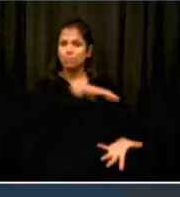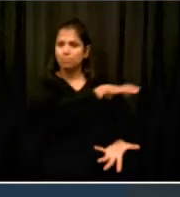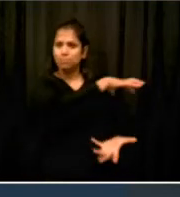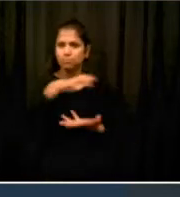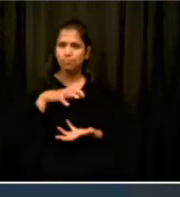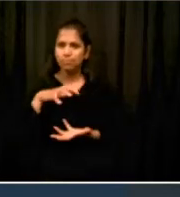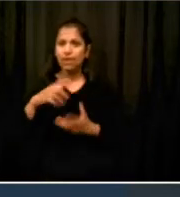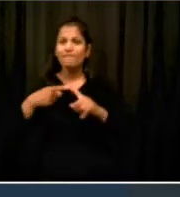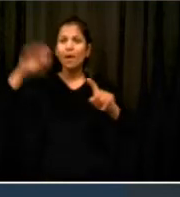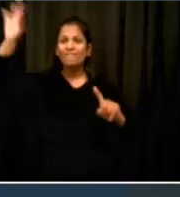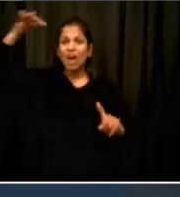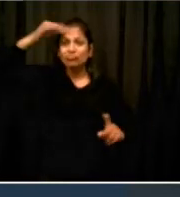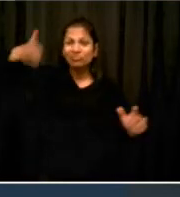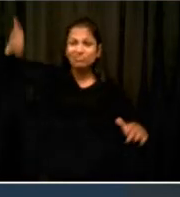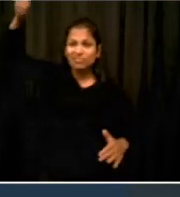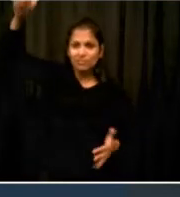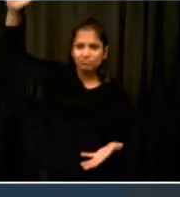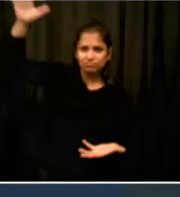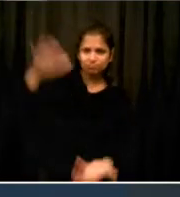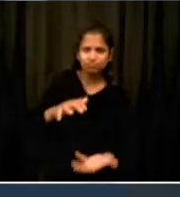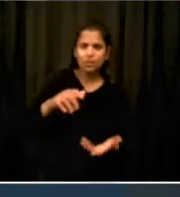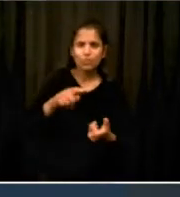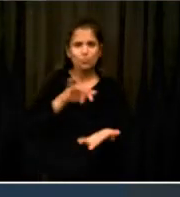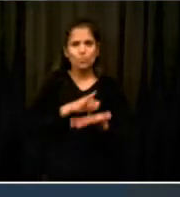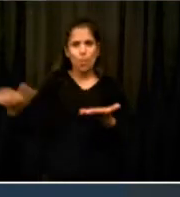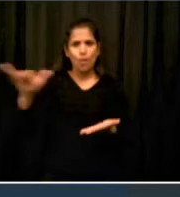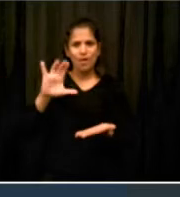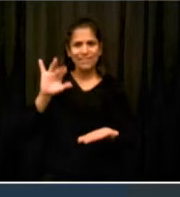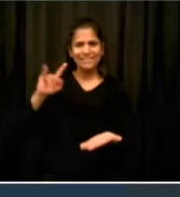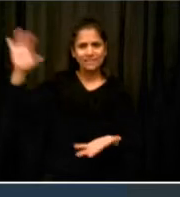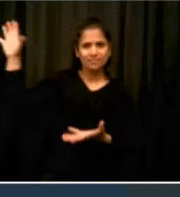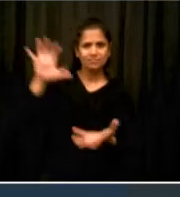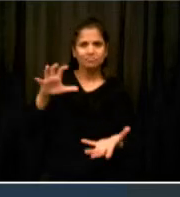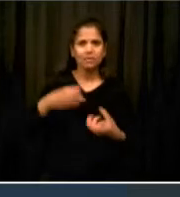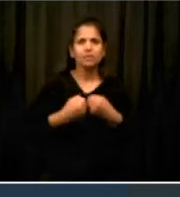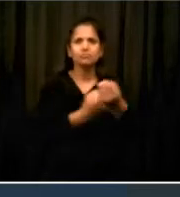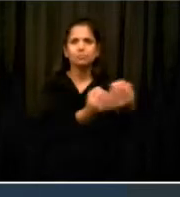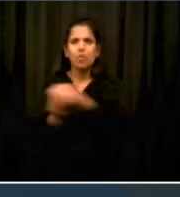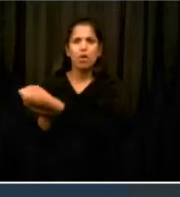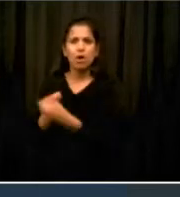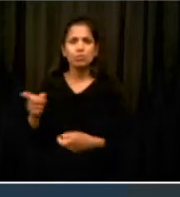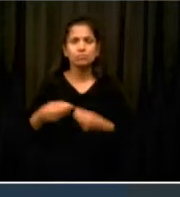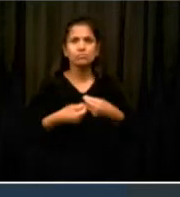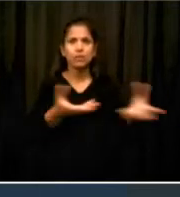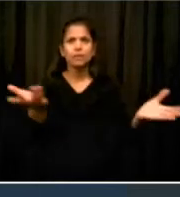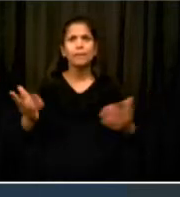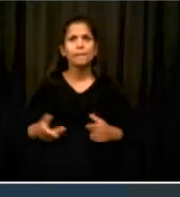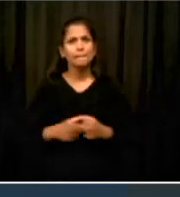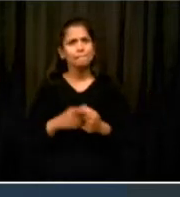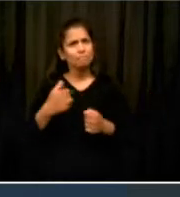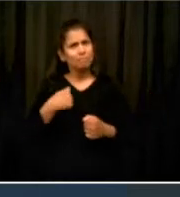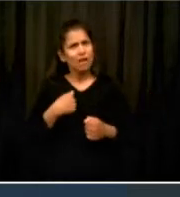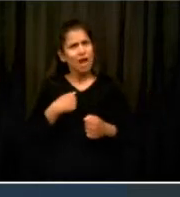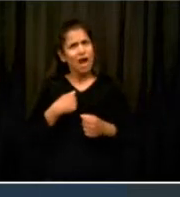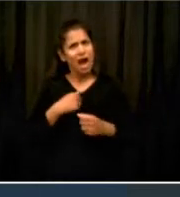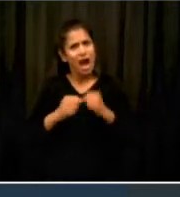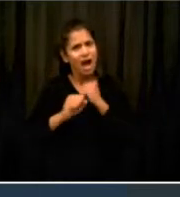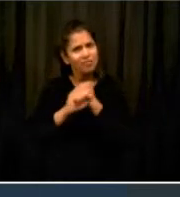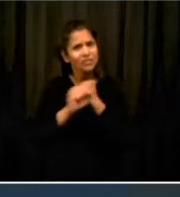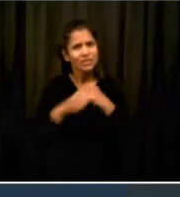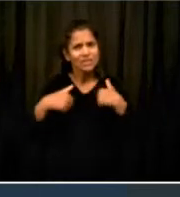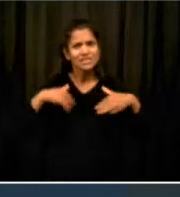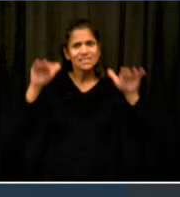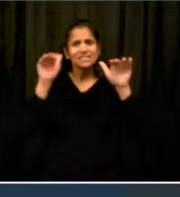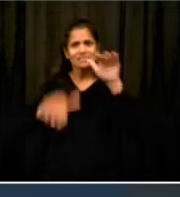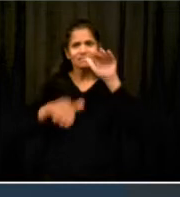that COVID is perhaps the starkest reminder about why the census matters. If more New Yorkers would have filled the census out in